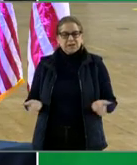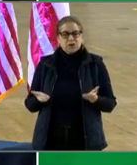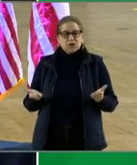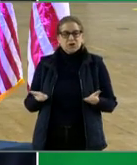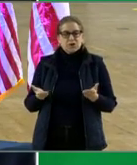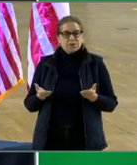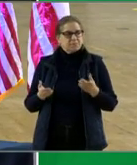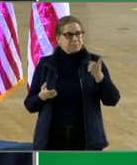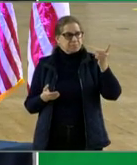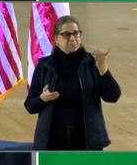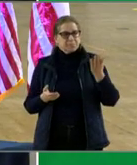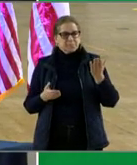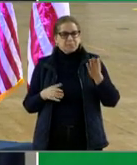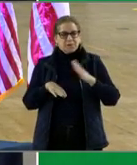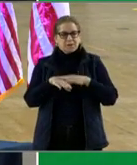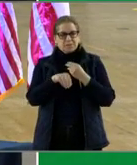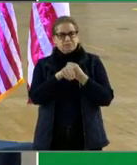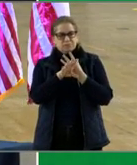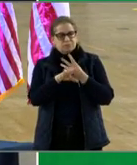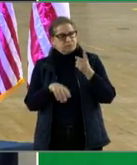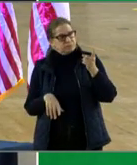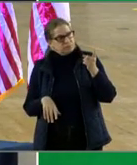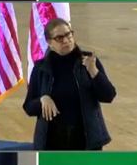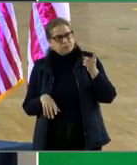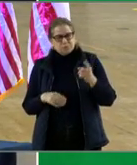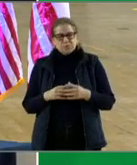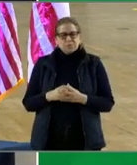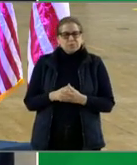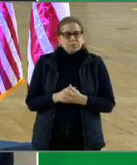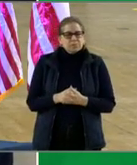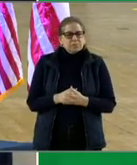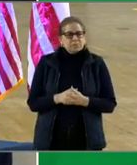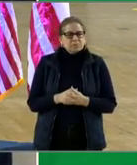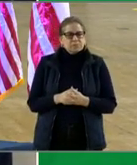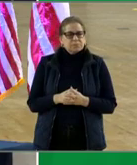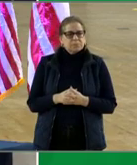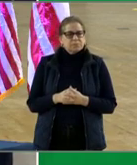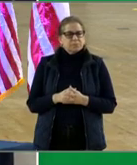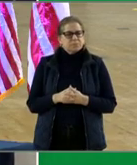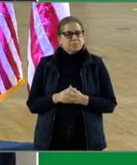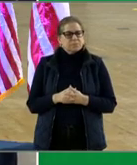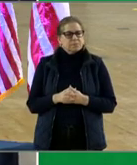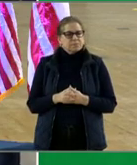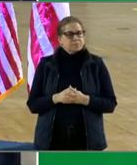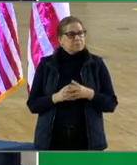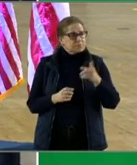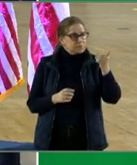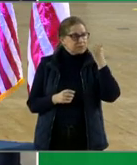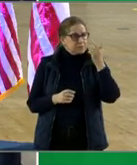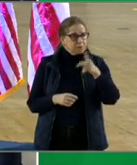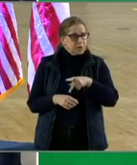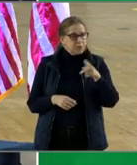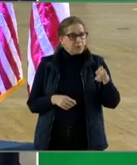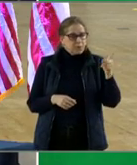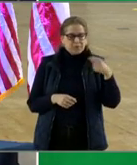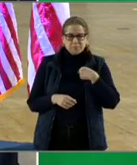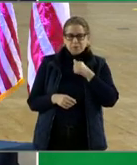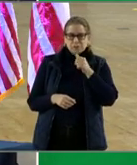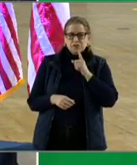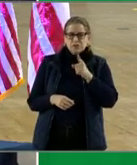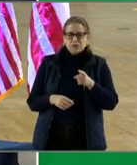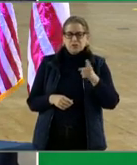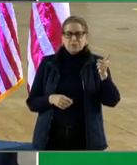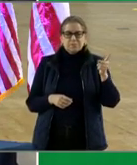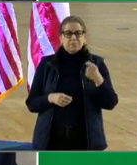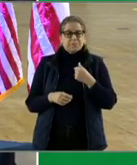issues, and I don't know that they all have gotten the deck. And I'm just mentioning that because I've texted most